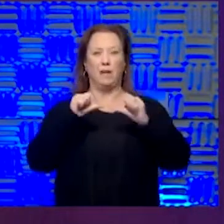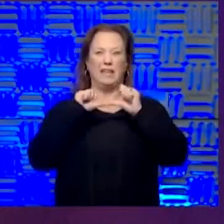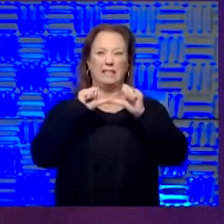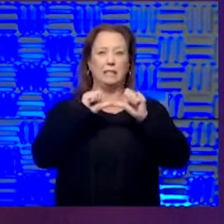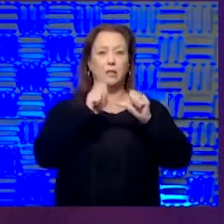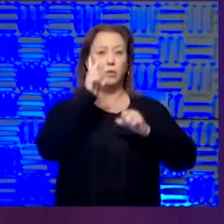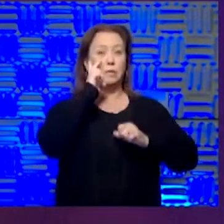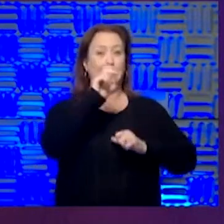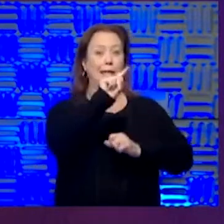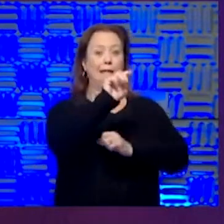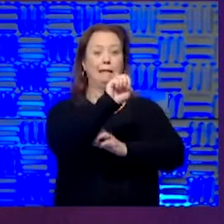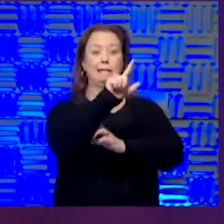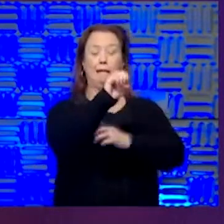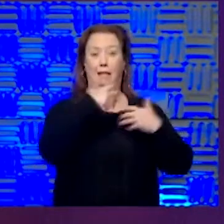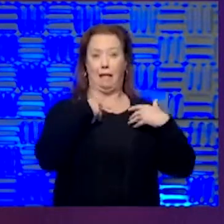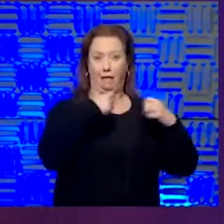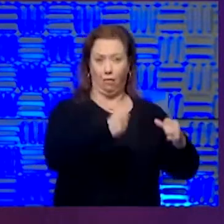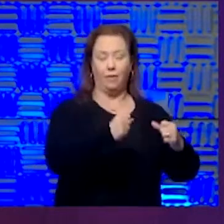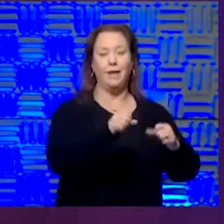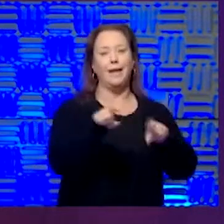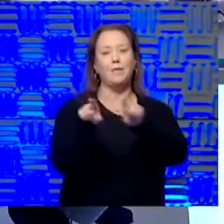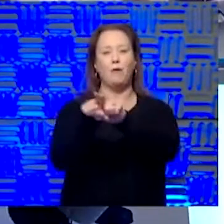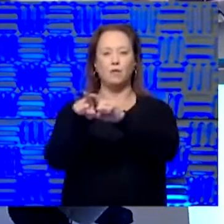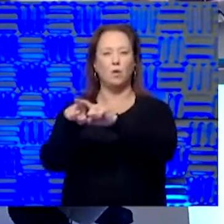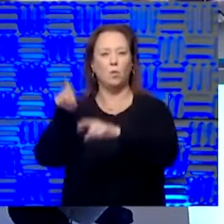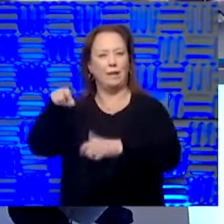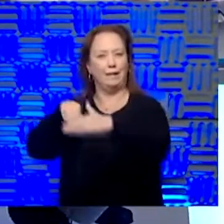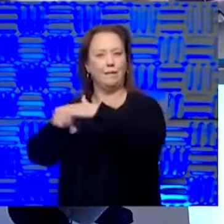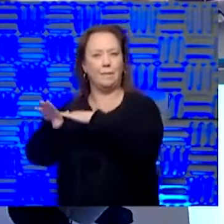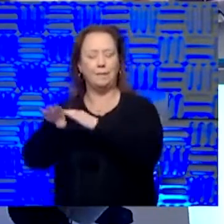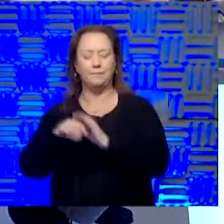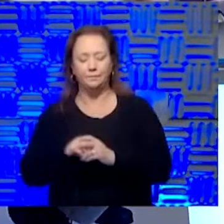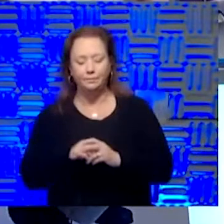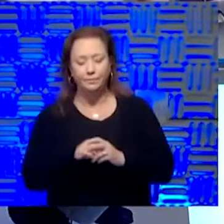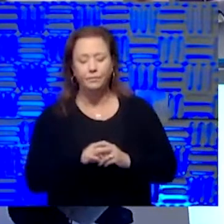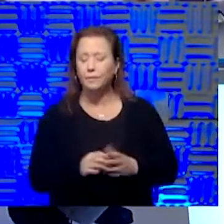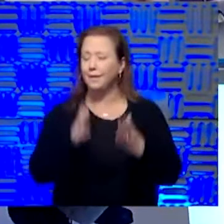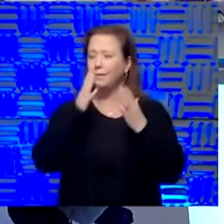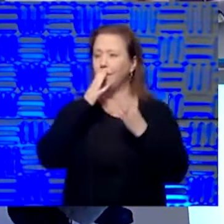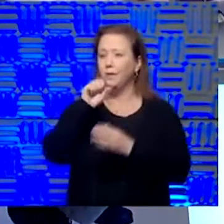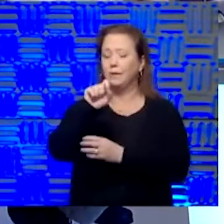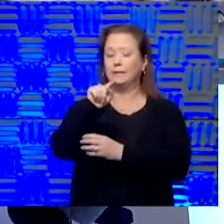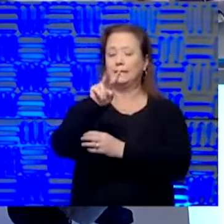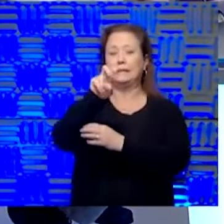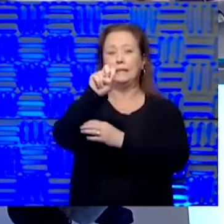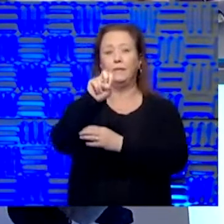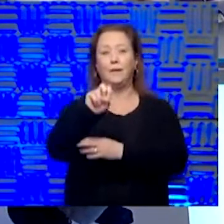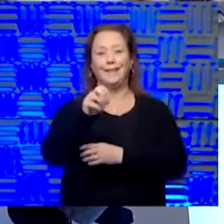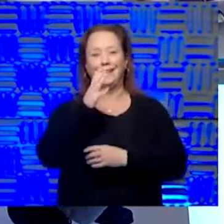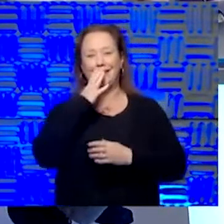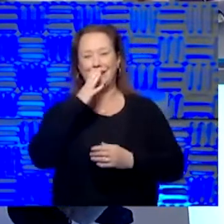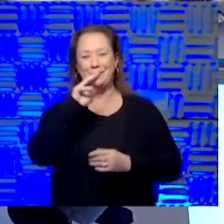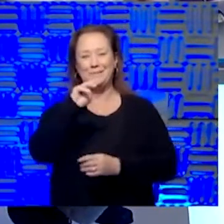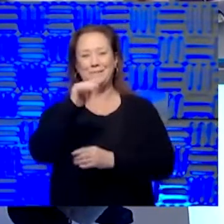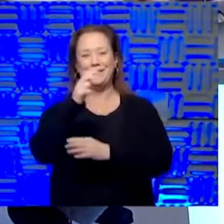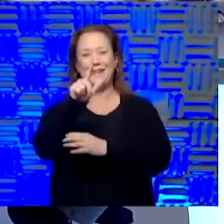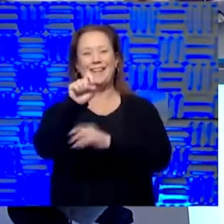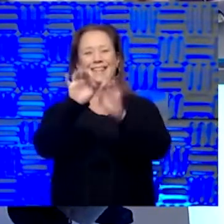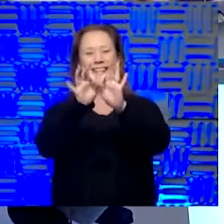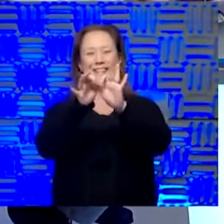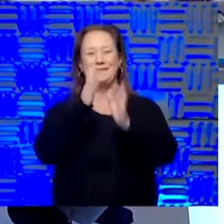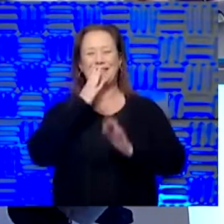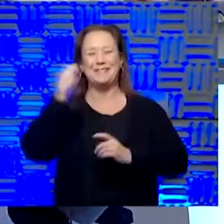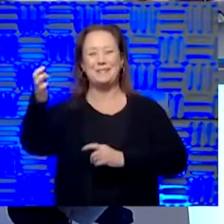in telehealth and when needed in clinic. Thanks a lot, Steve. And a special shout out as well to our interpreter today, Michelle. Thanks for being